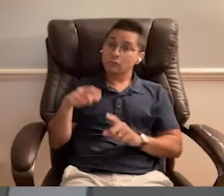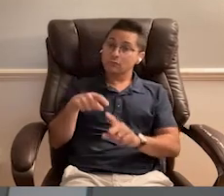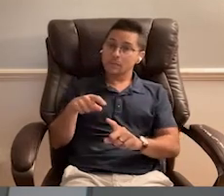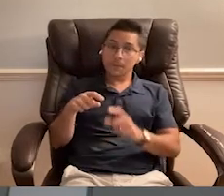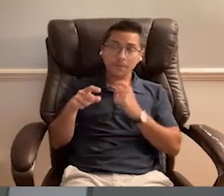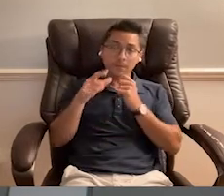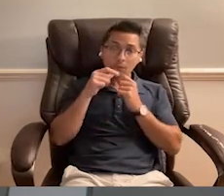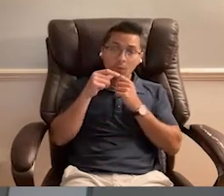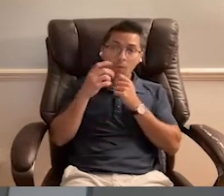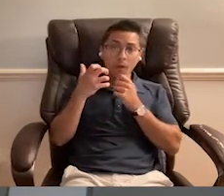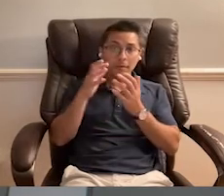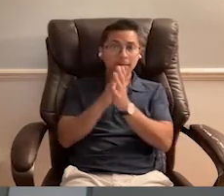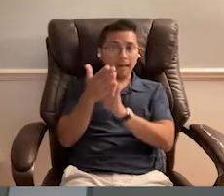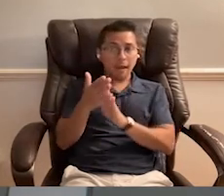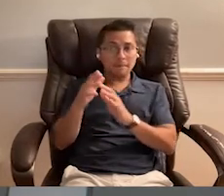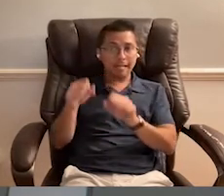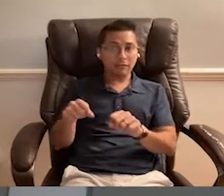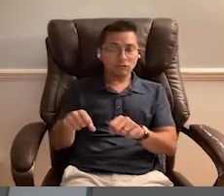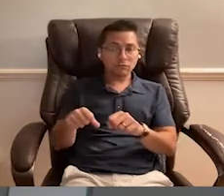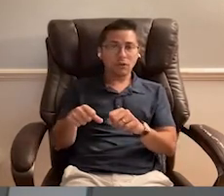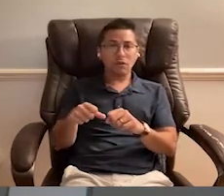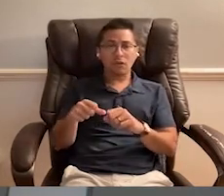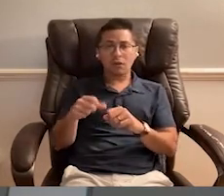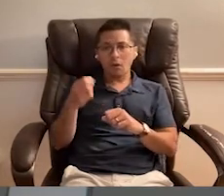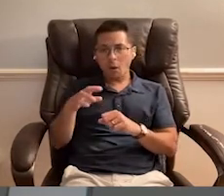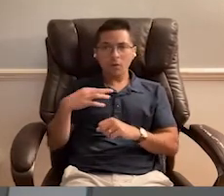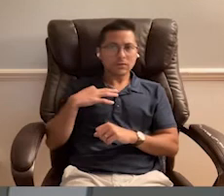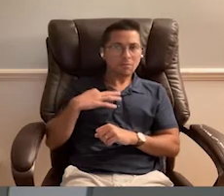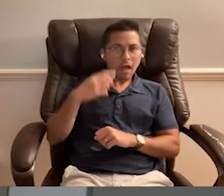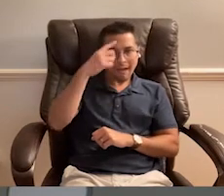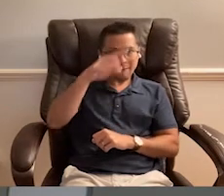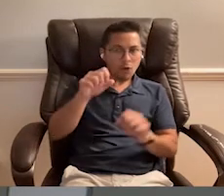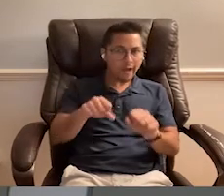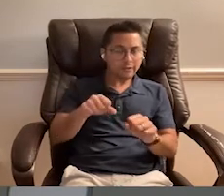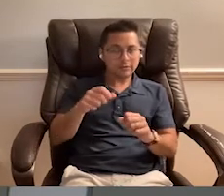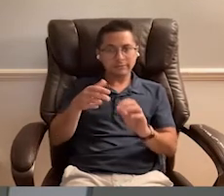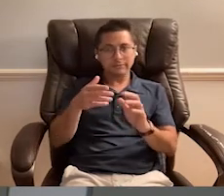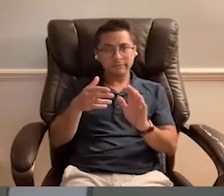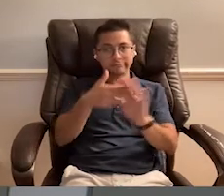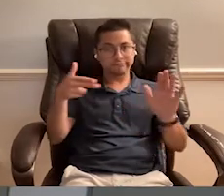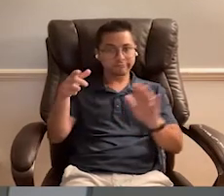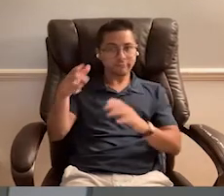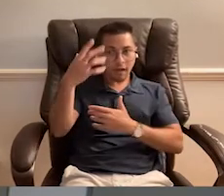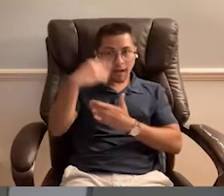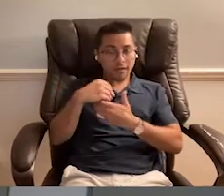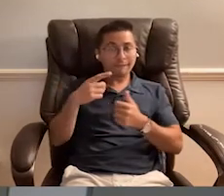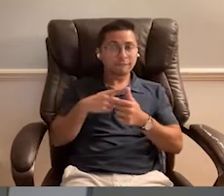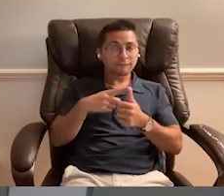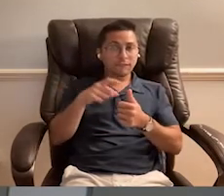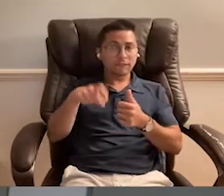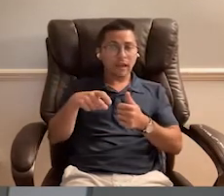autism. An individual who wants to become eligible or is applying for eligibility